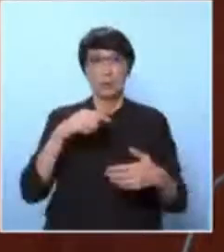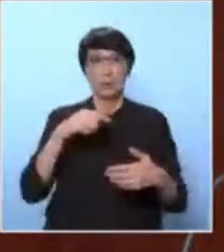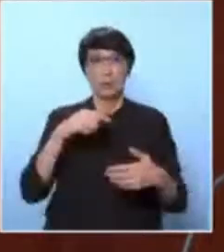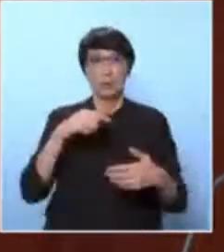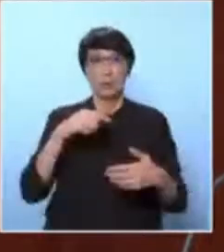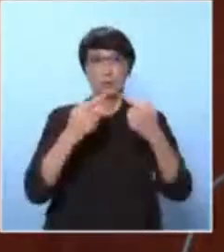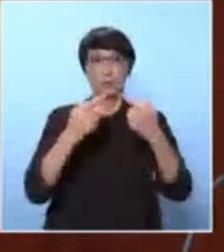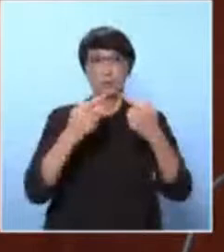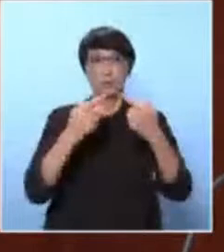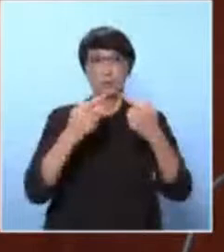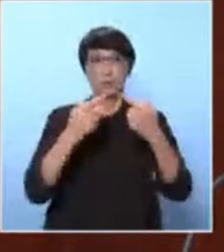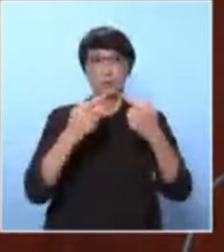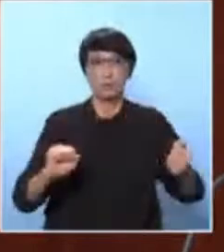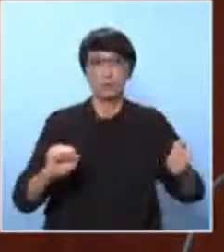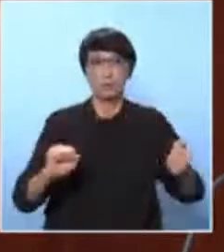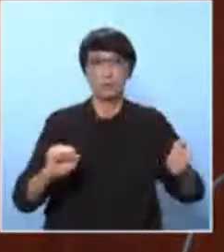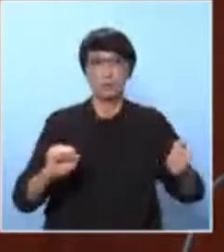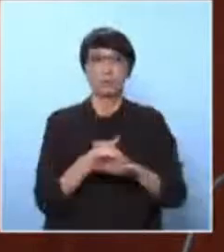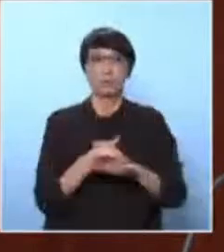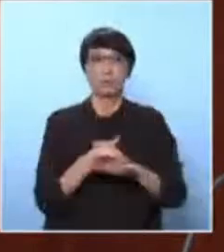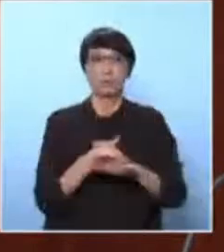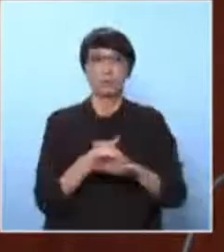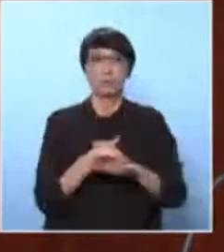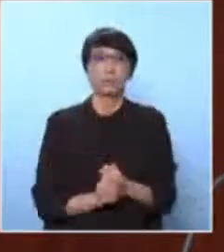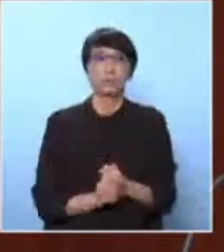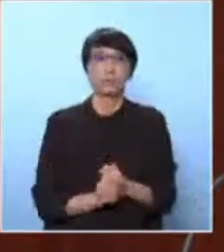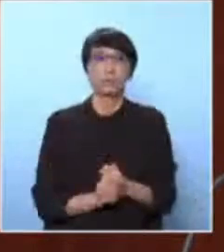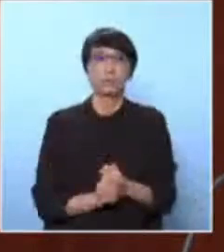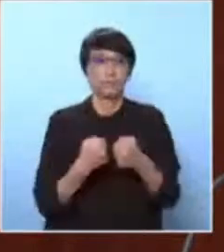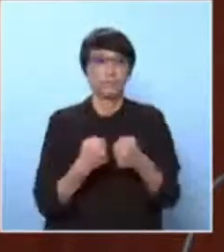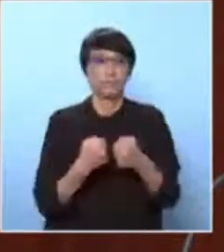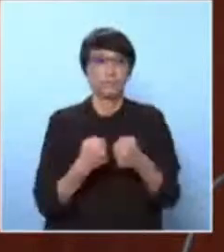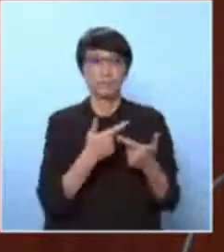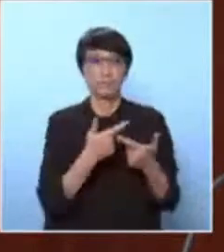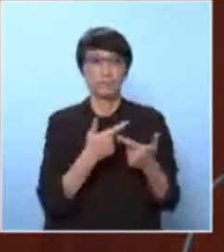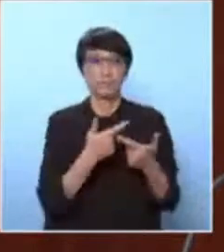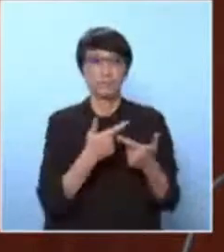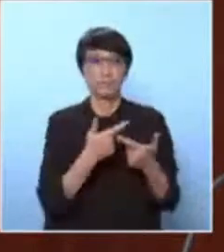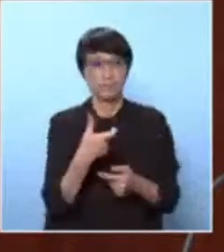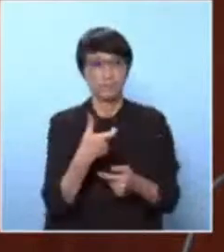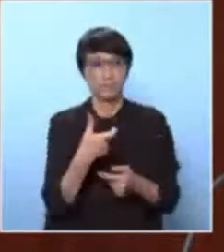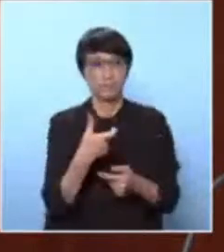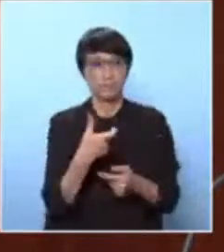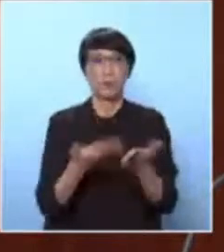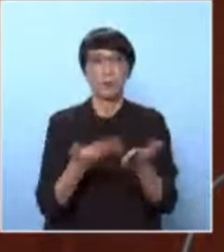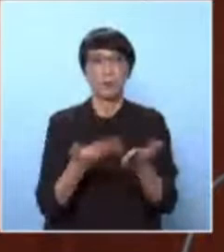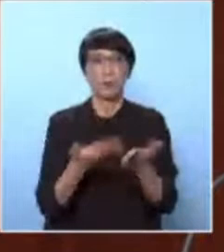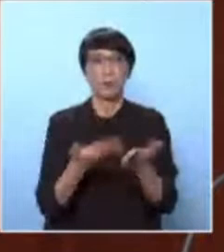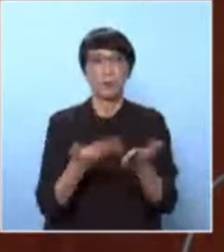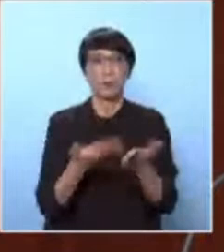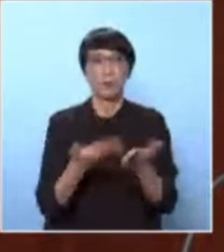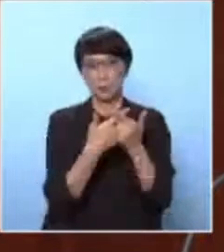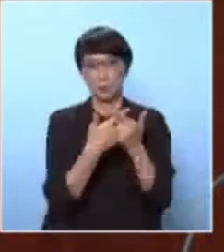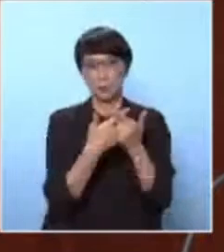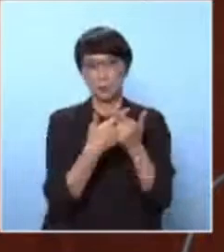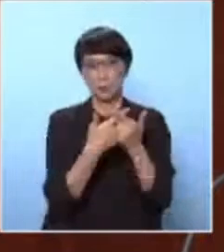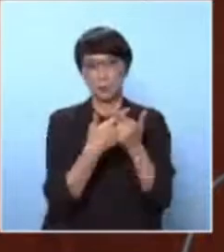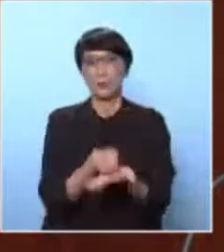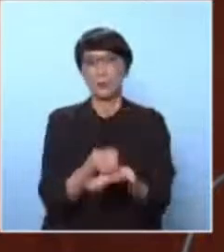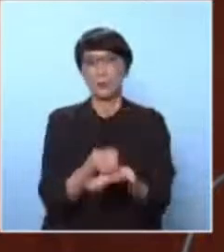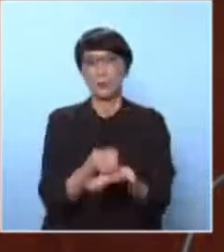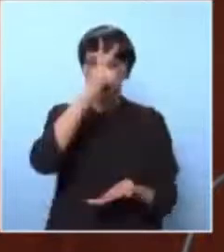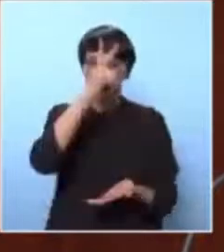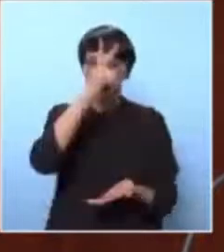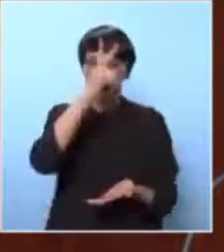Mediation is generally more affordable than commencing legal proceedings. The government will enhance the mediation system